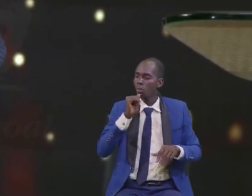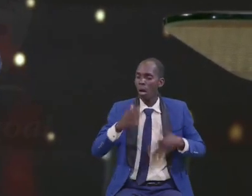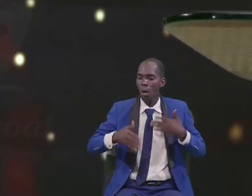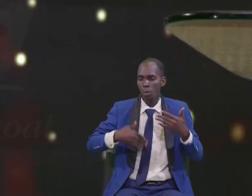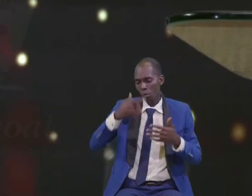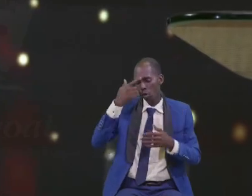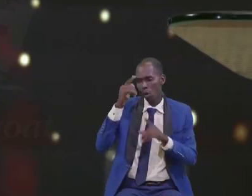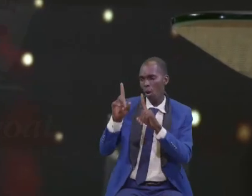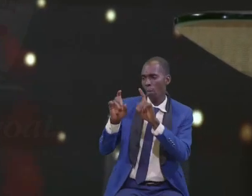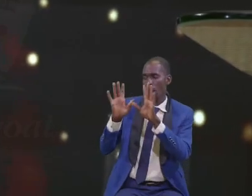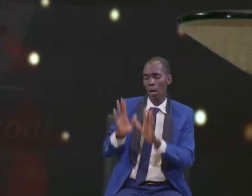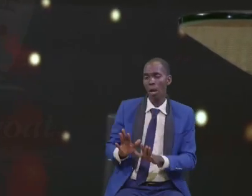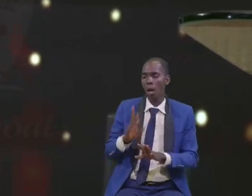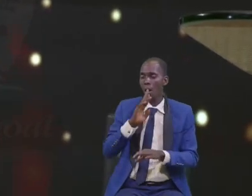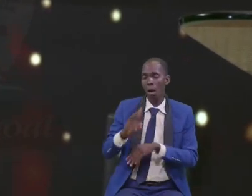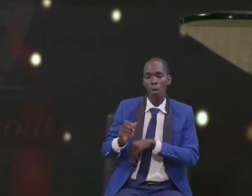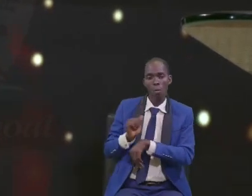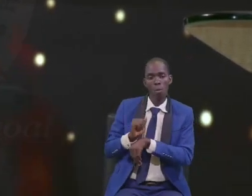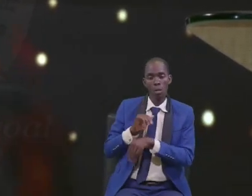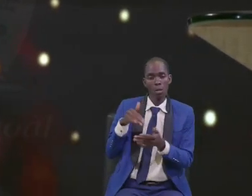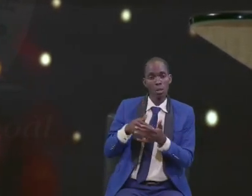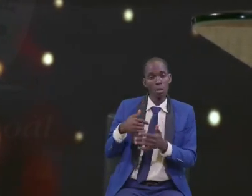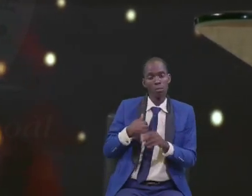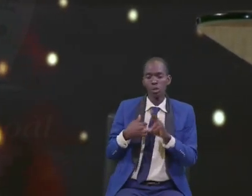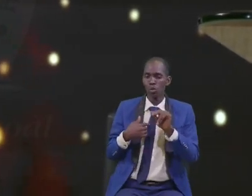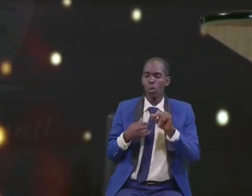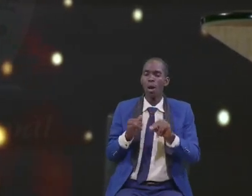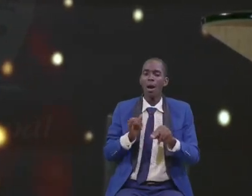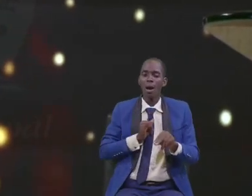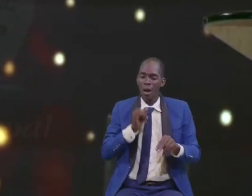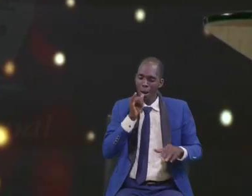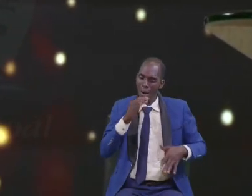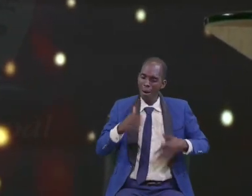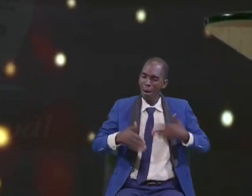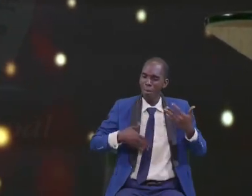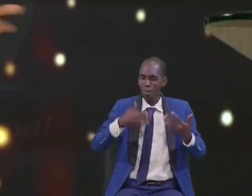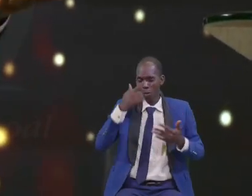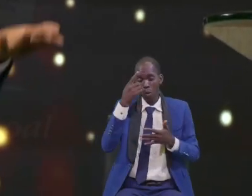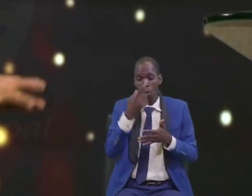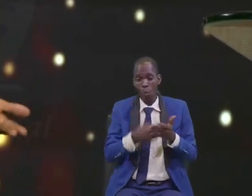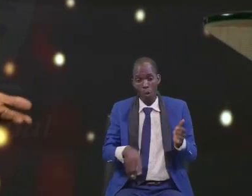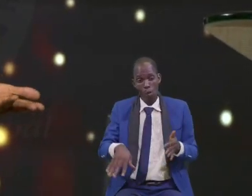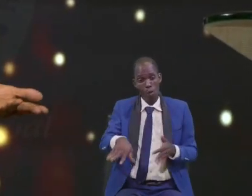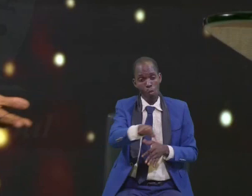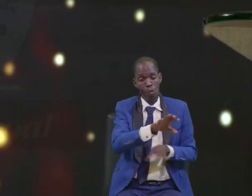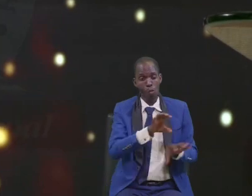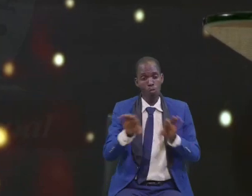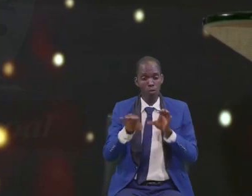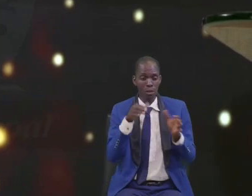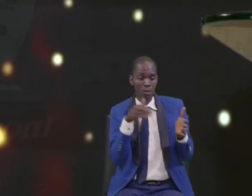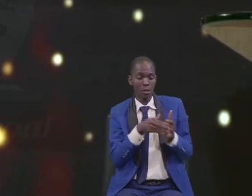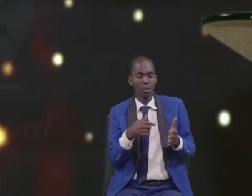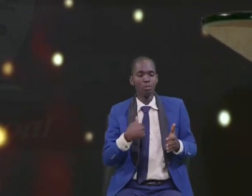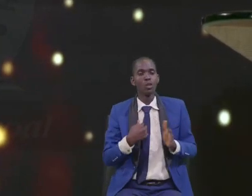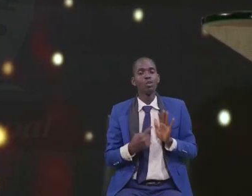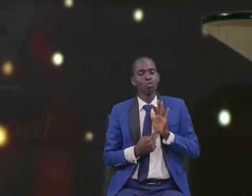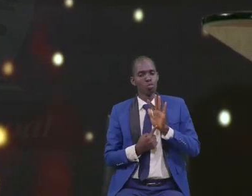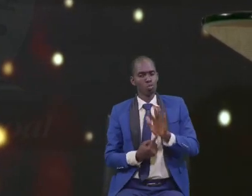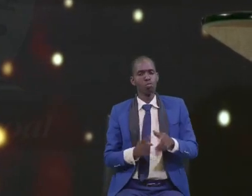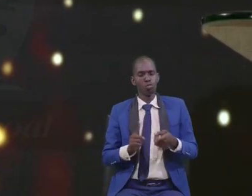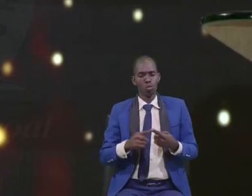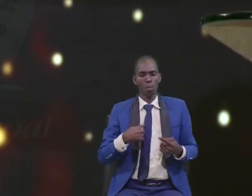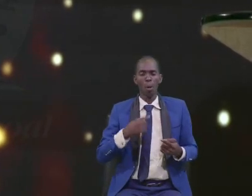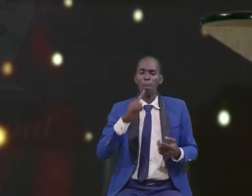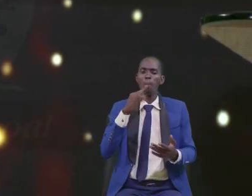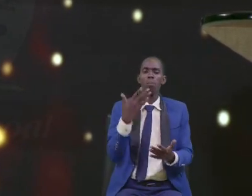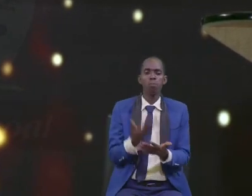I'm rejoicing because what they do assures me I'm a child of God, and that joy of